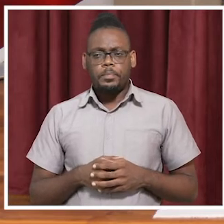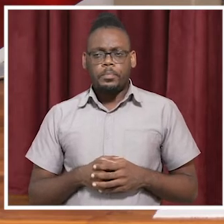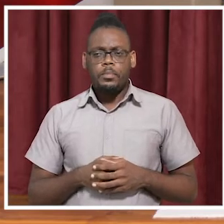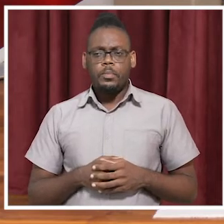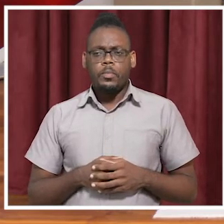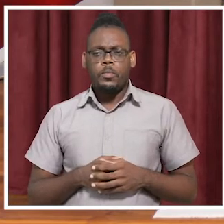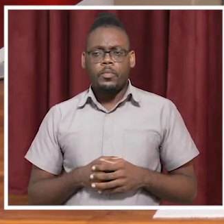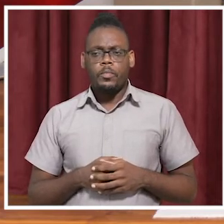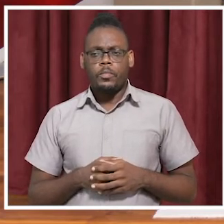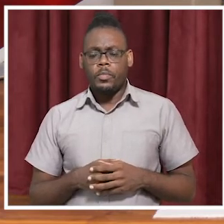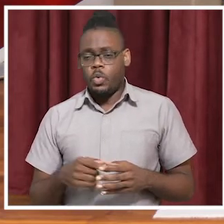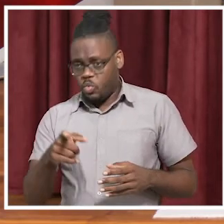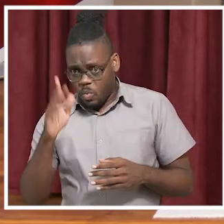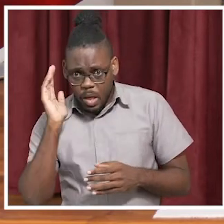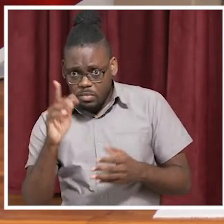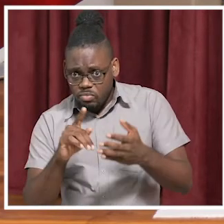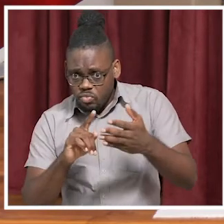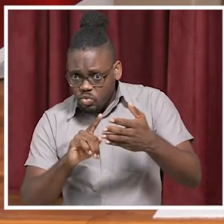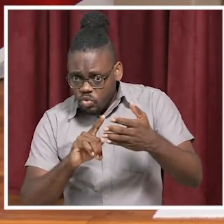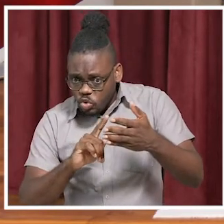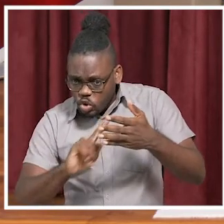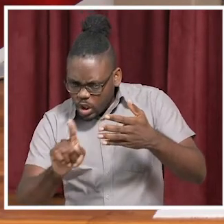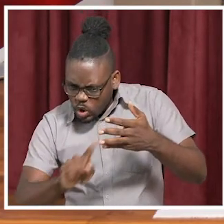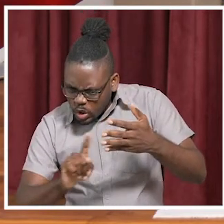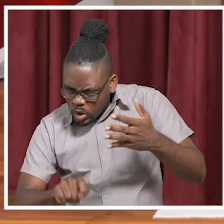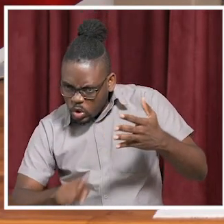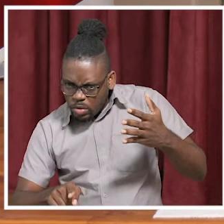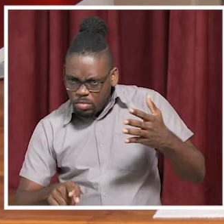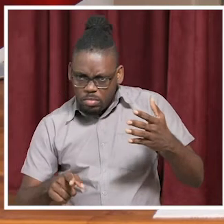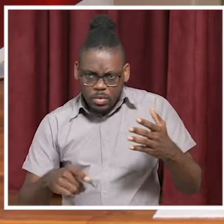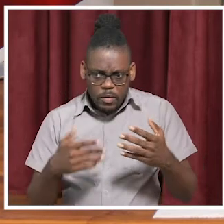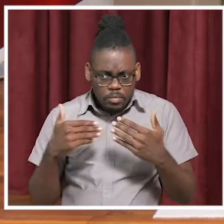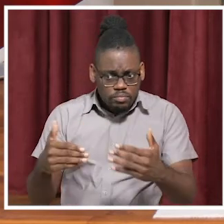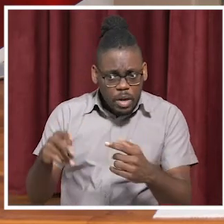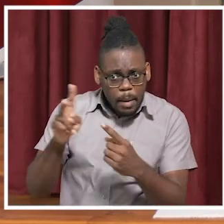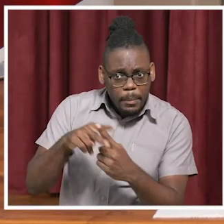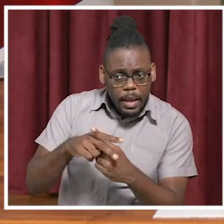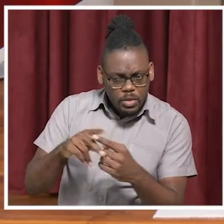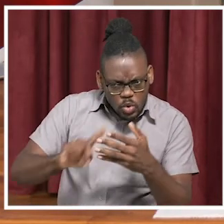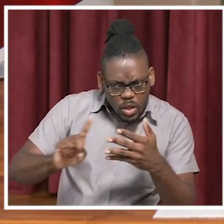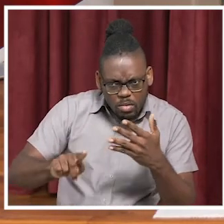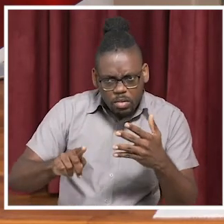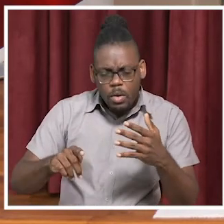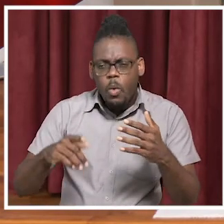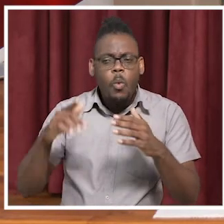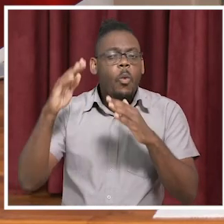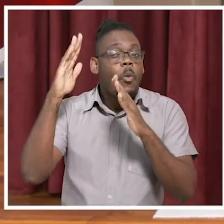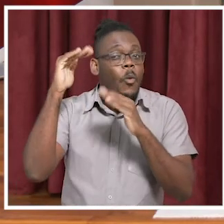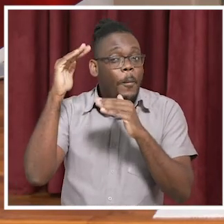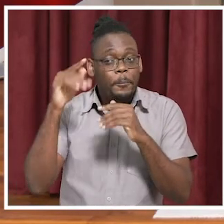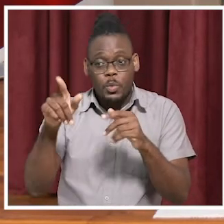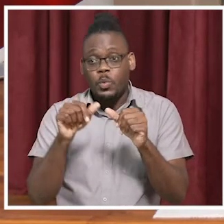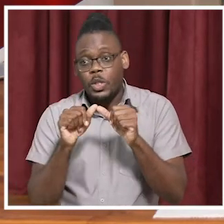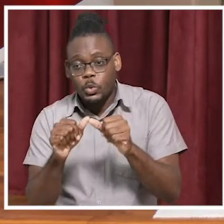So these are ongoing discussions that I hope that we continue to have, not just virtually, not just online, but within